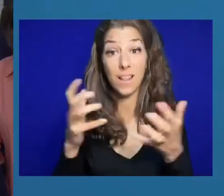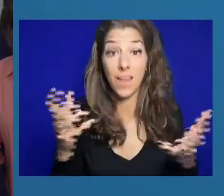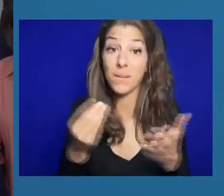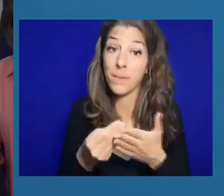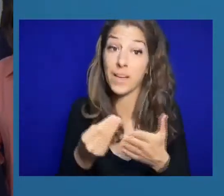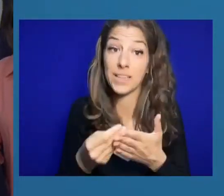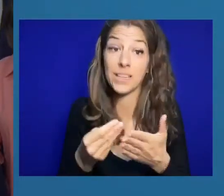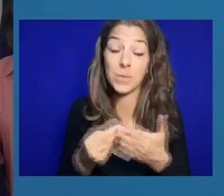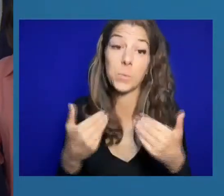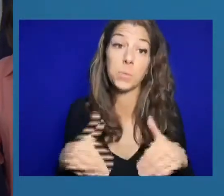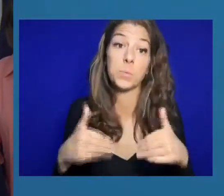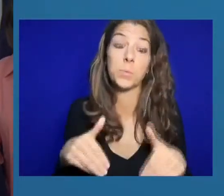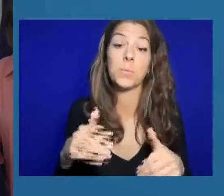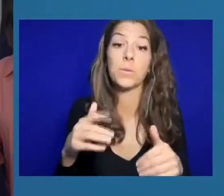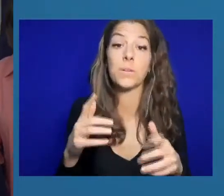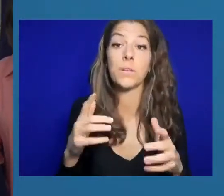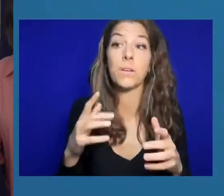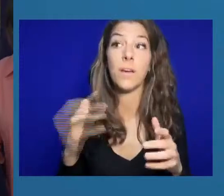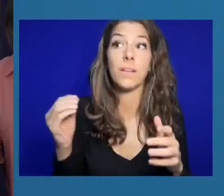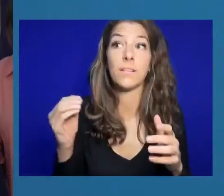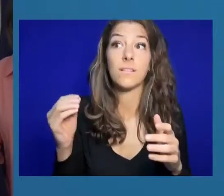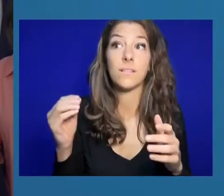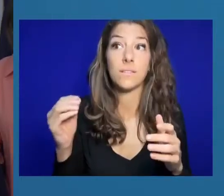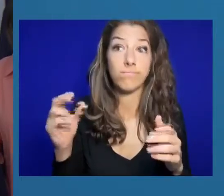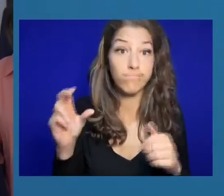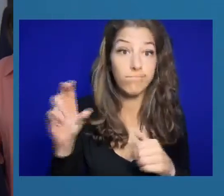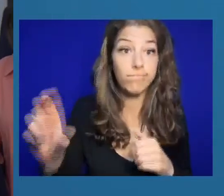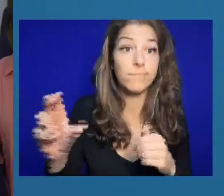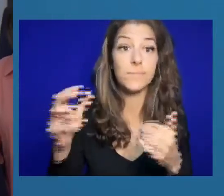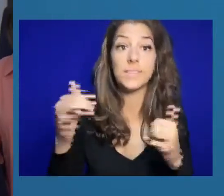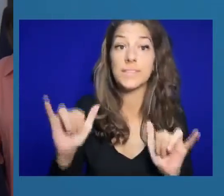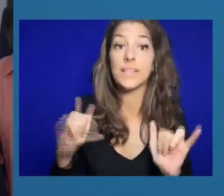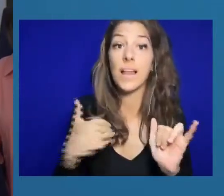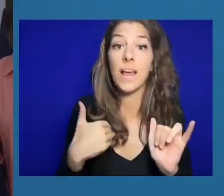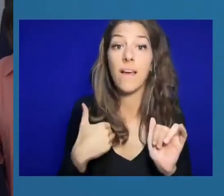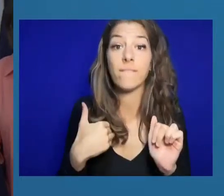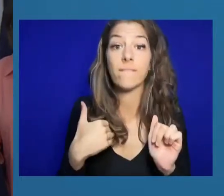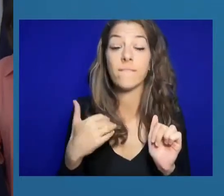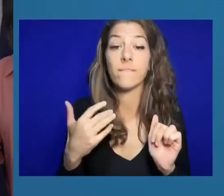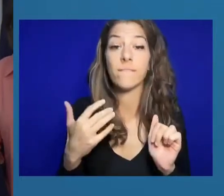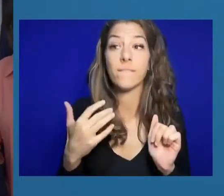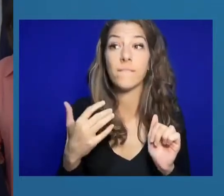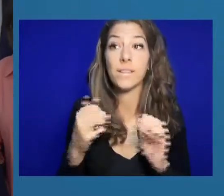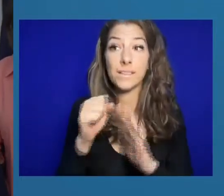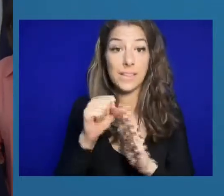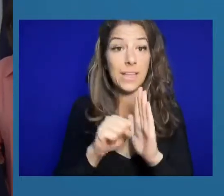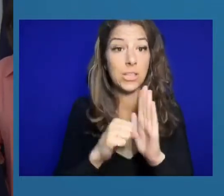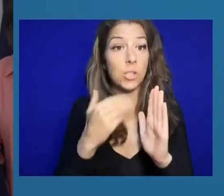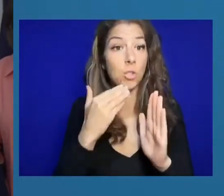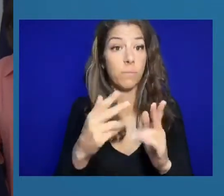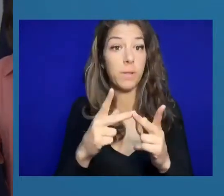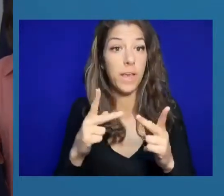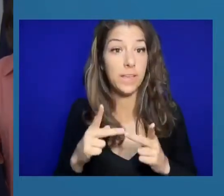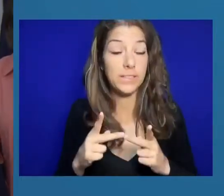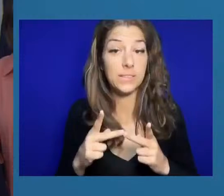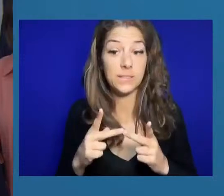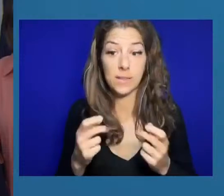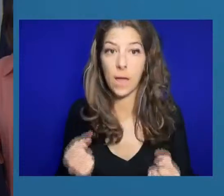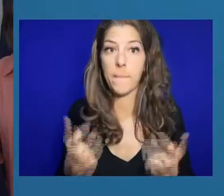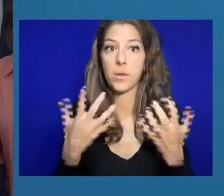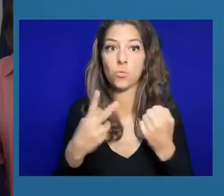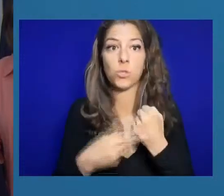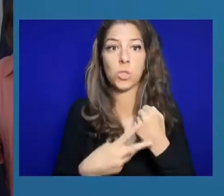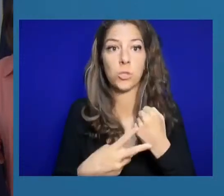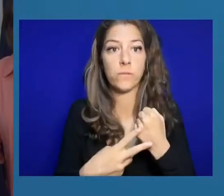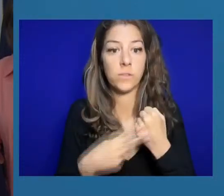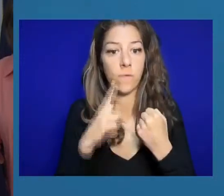And so being able to put that and still have the state in a good place in terms of the amount of reserves for